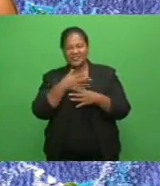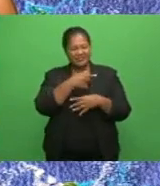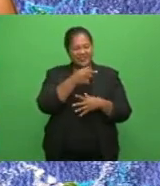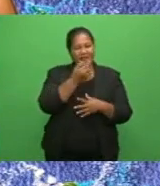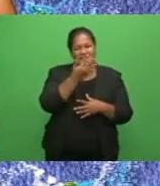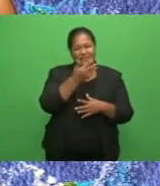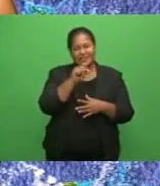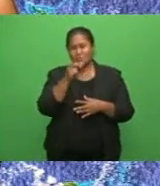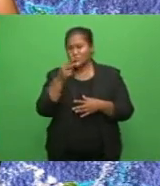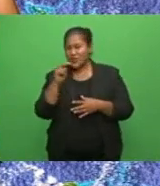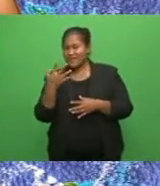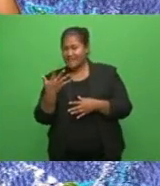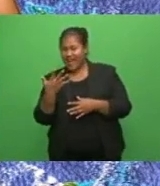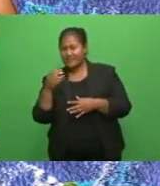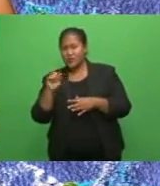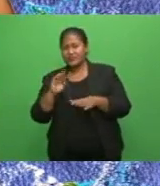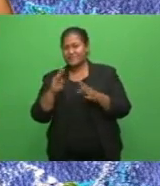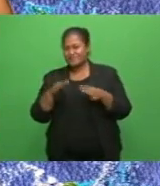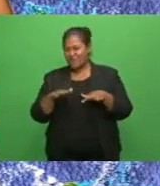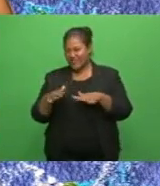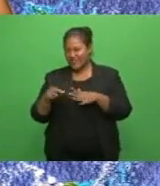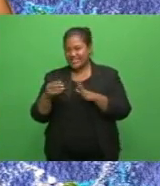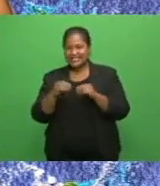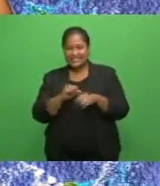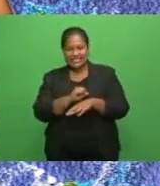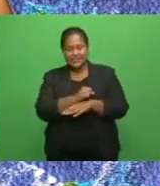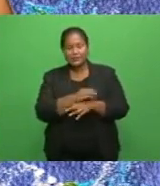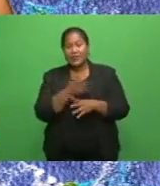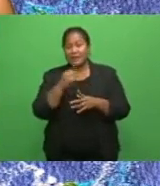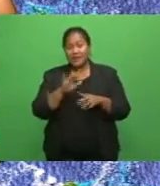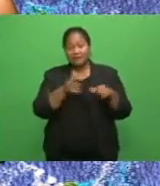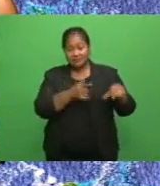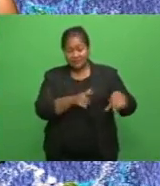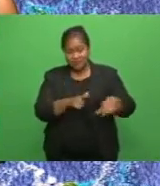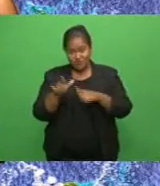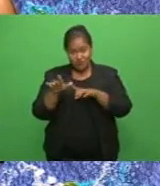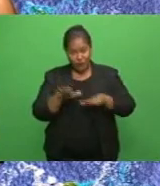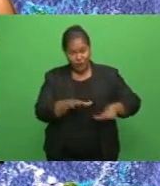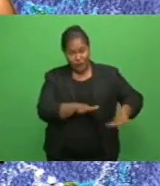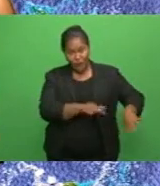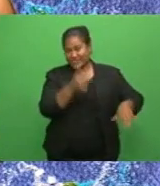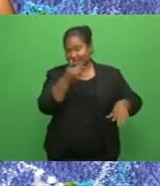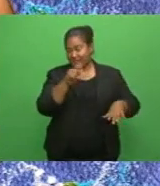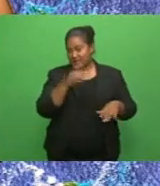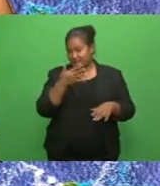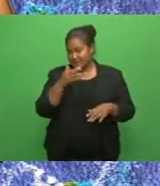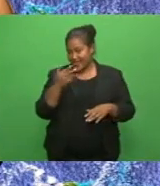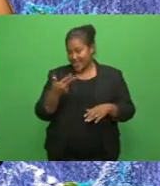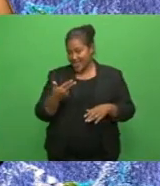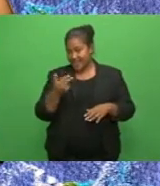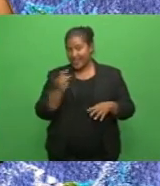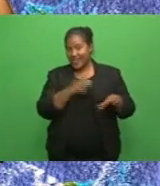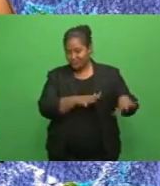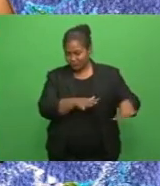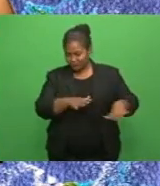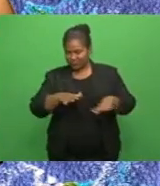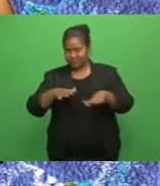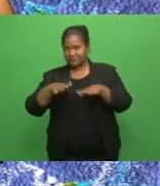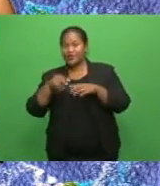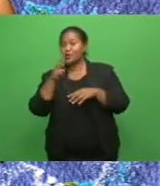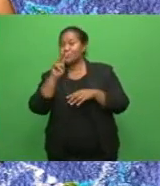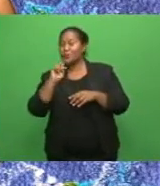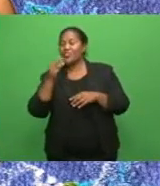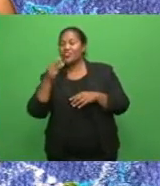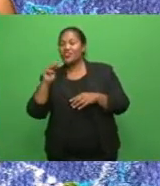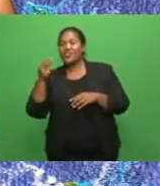knots, moderate seas. Now turning to the tides, low tide at 7:58 p.m. with high tide at